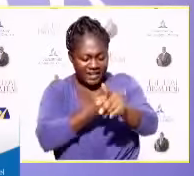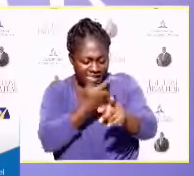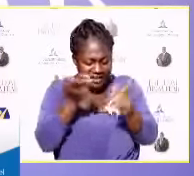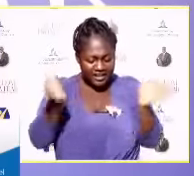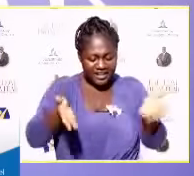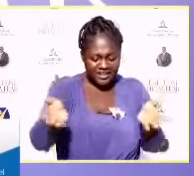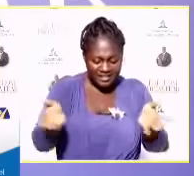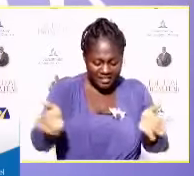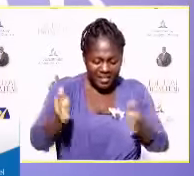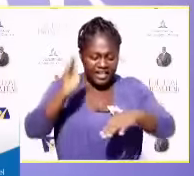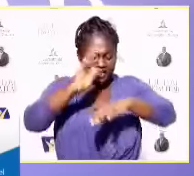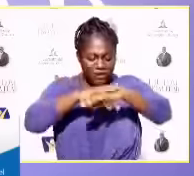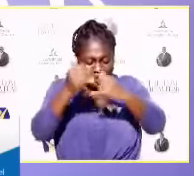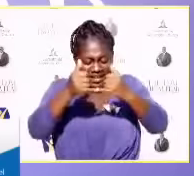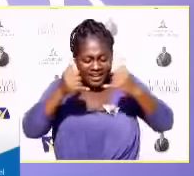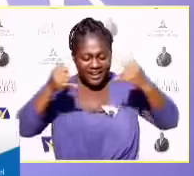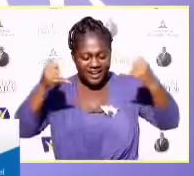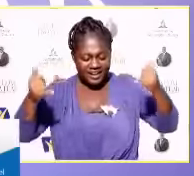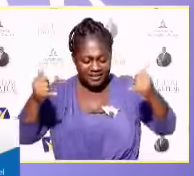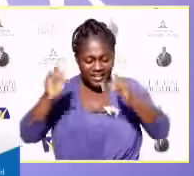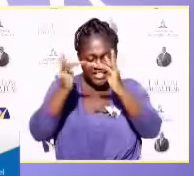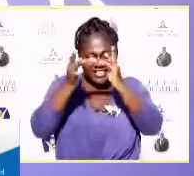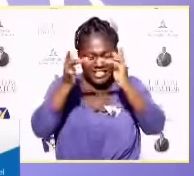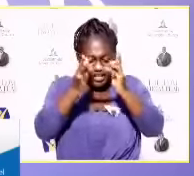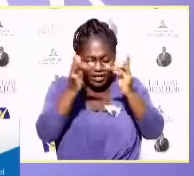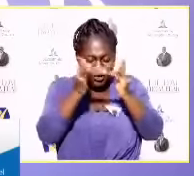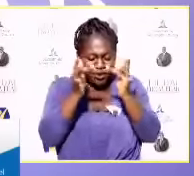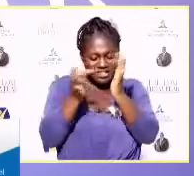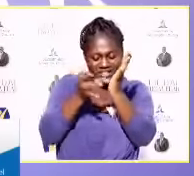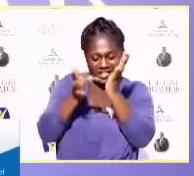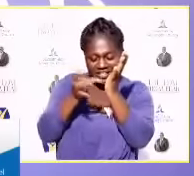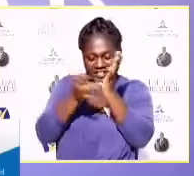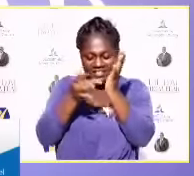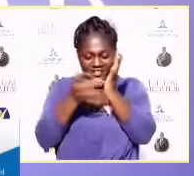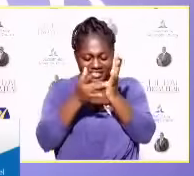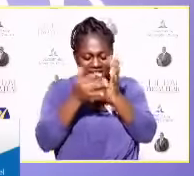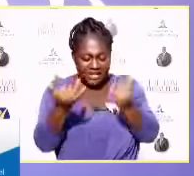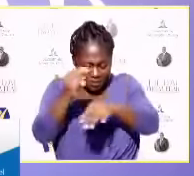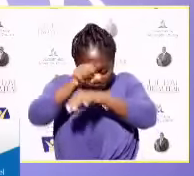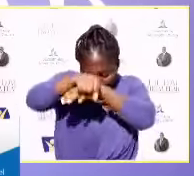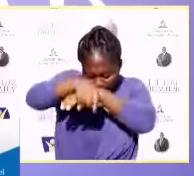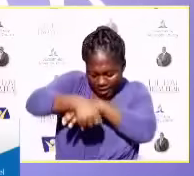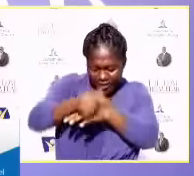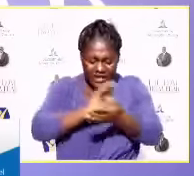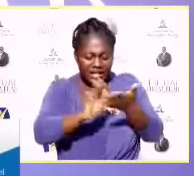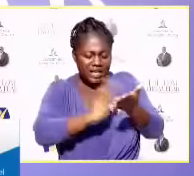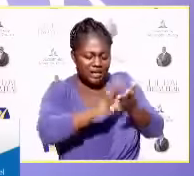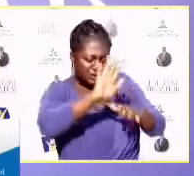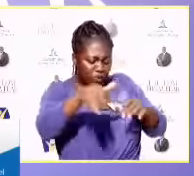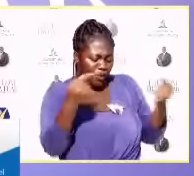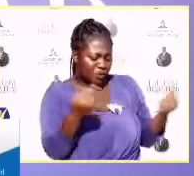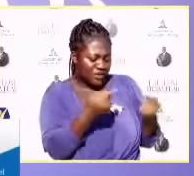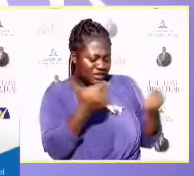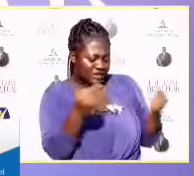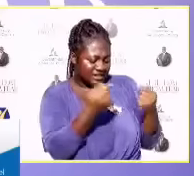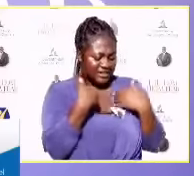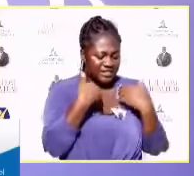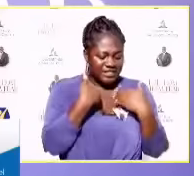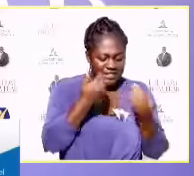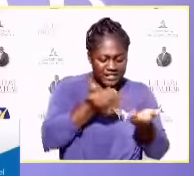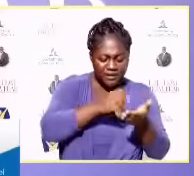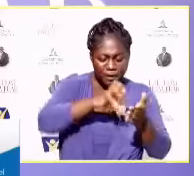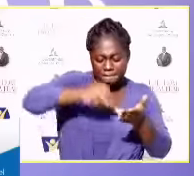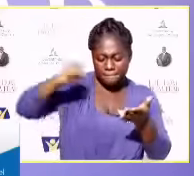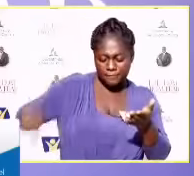and online via technology. As we bow in your presence, cleanse us from sin, dear God. Remove